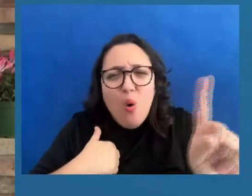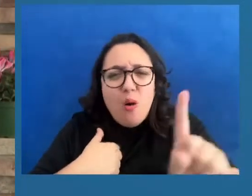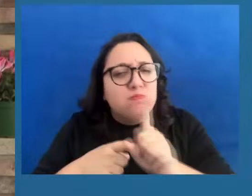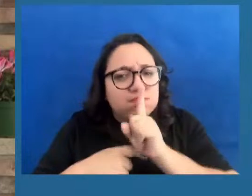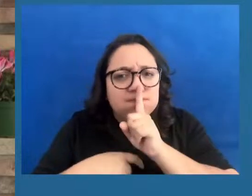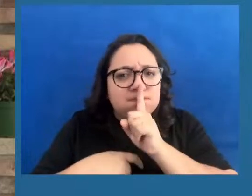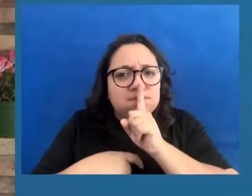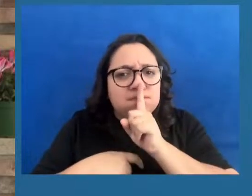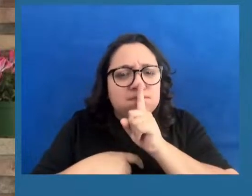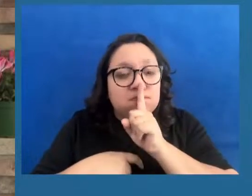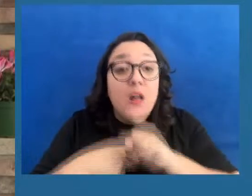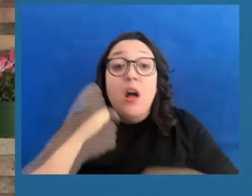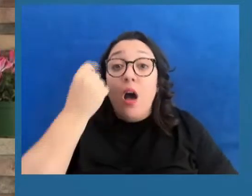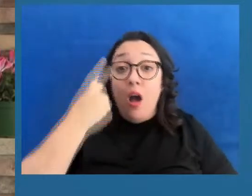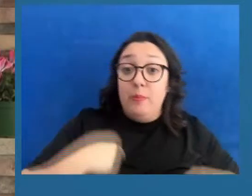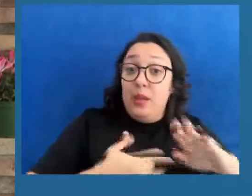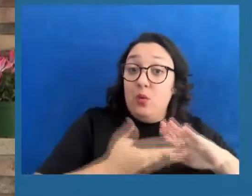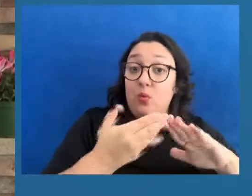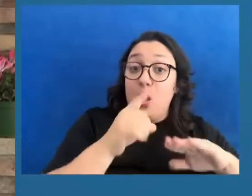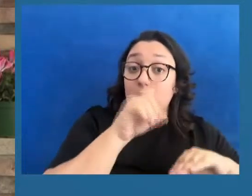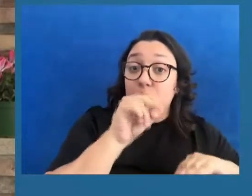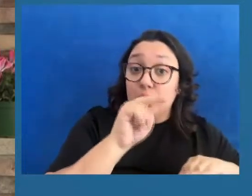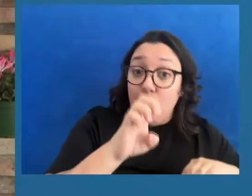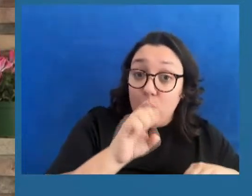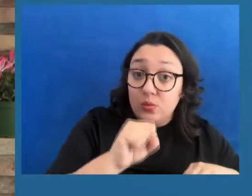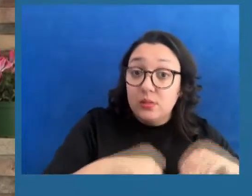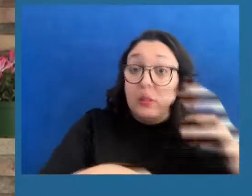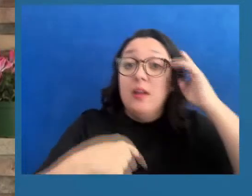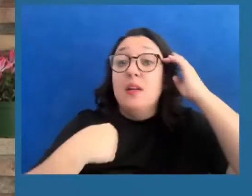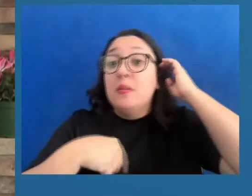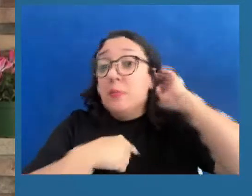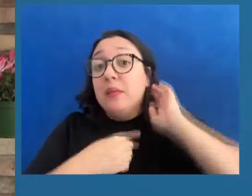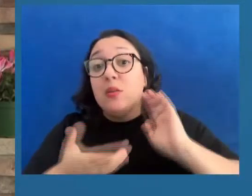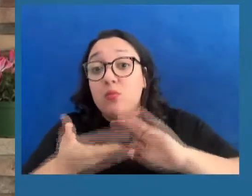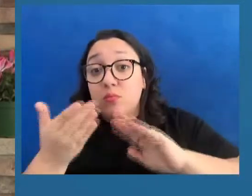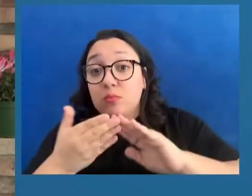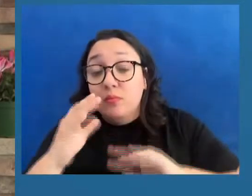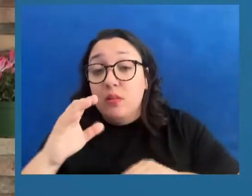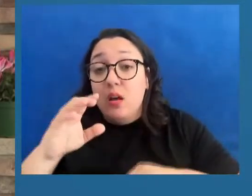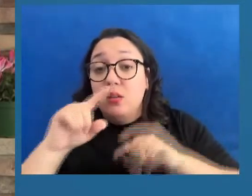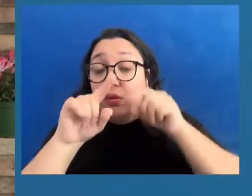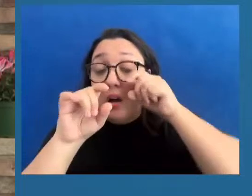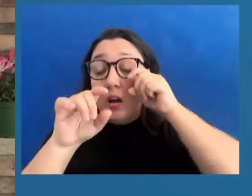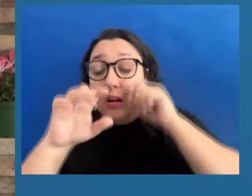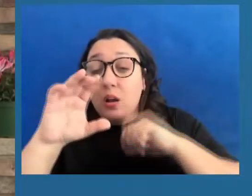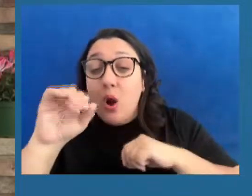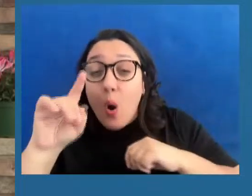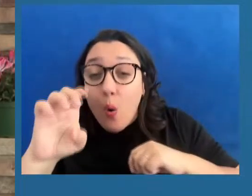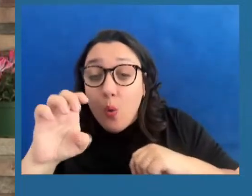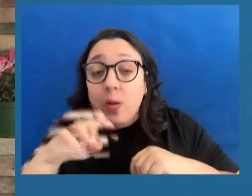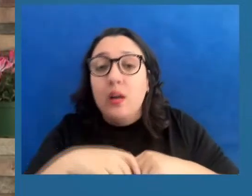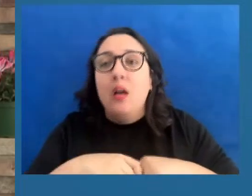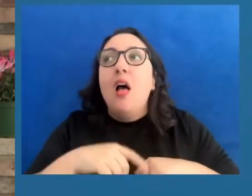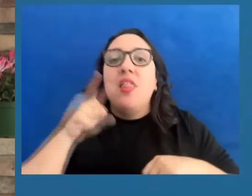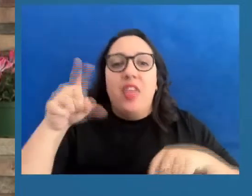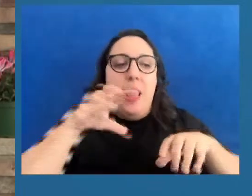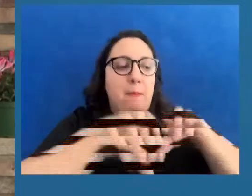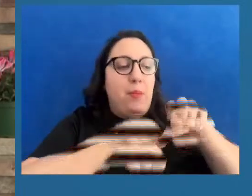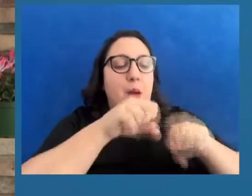run zoning, I run code compliance, many of these individuals will buy up these properties and they fall into disrepair, where